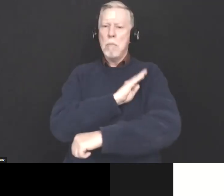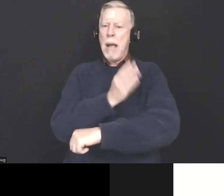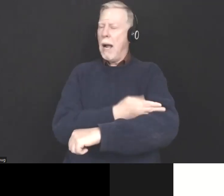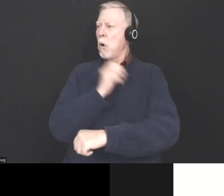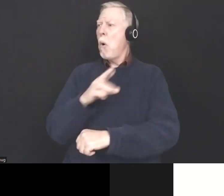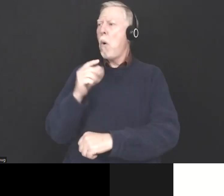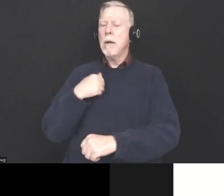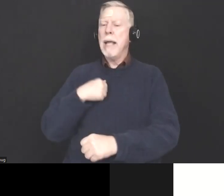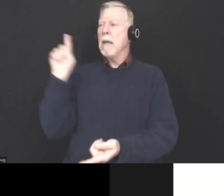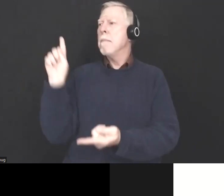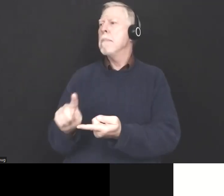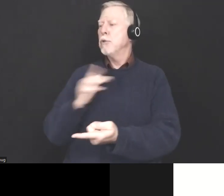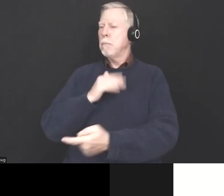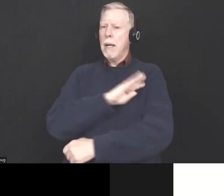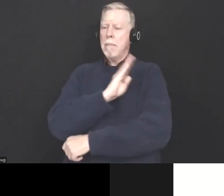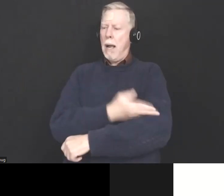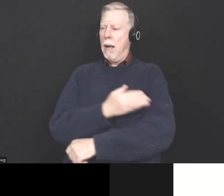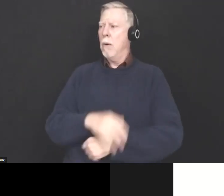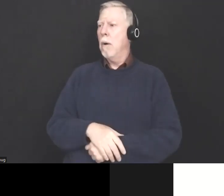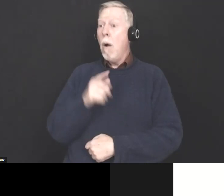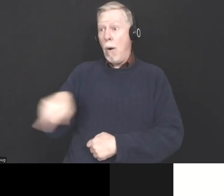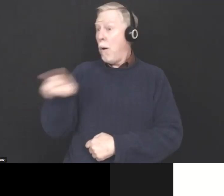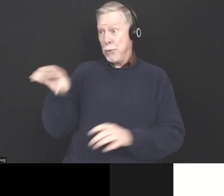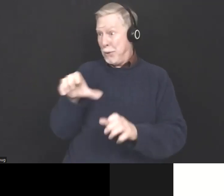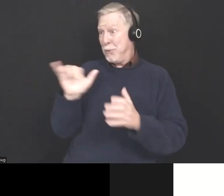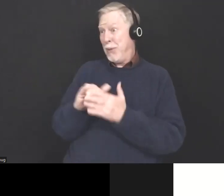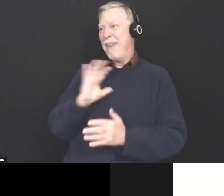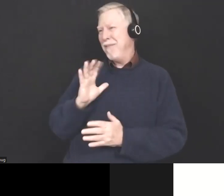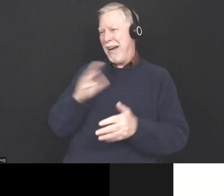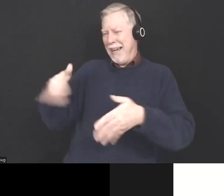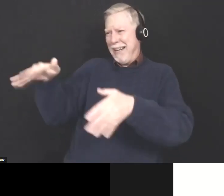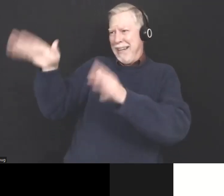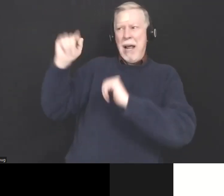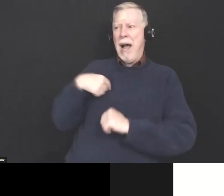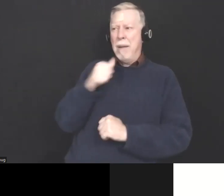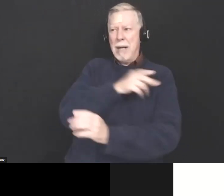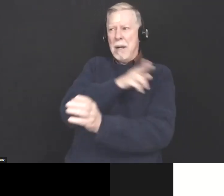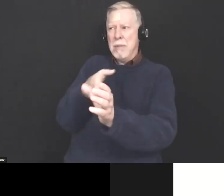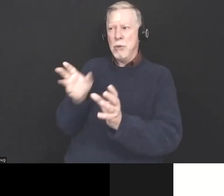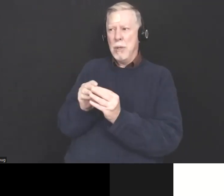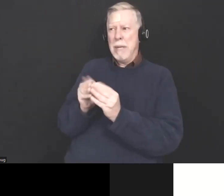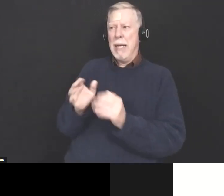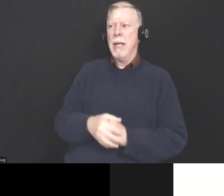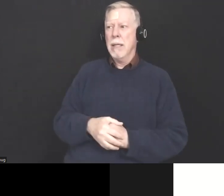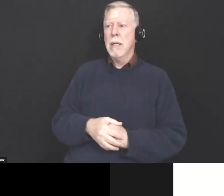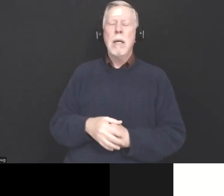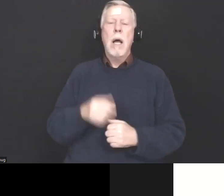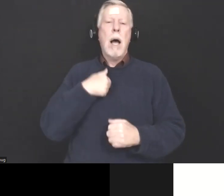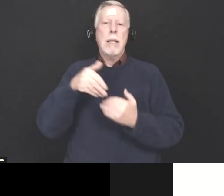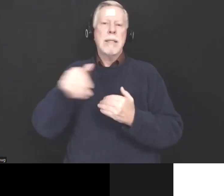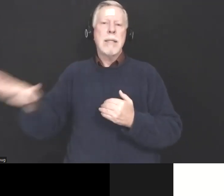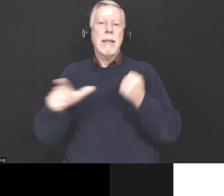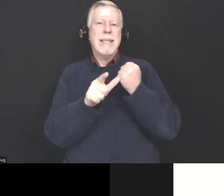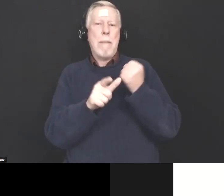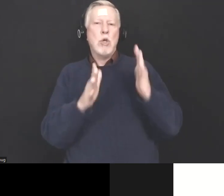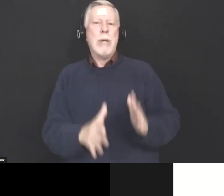diminished power. So you're going to do all that stuff, that's fine. I ain't coming to the meetings. All of a sudden you got my deputy or you got my